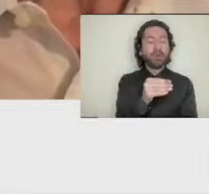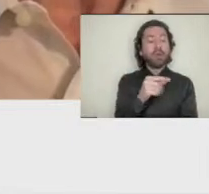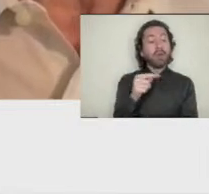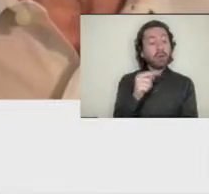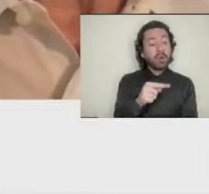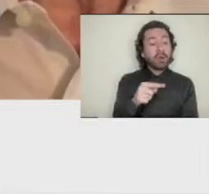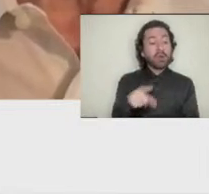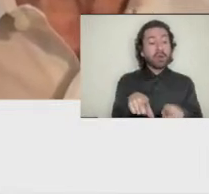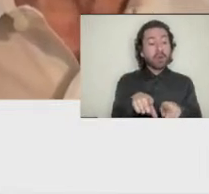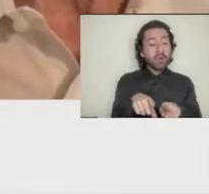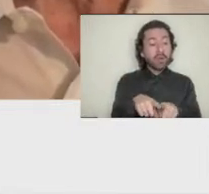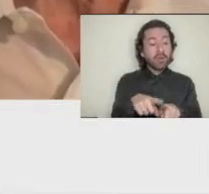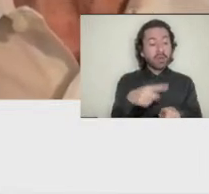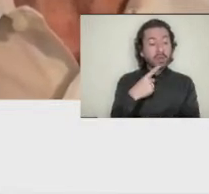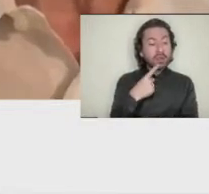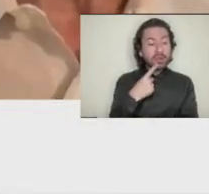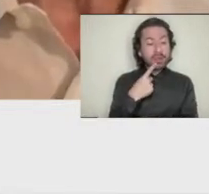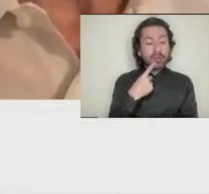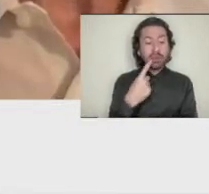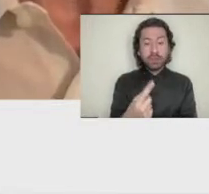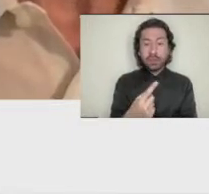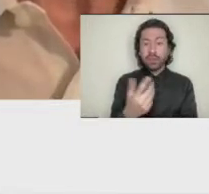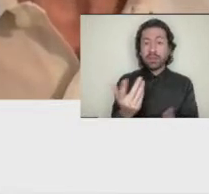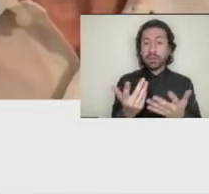ringing declaration from the Commission.